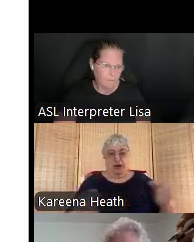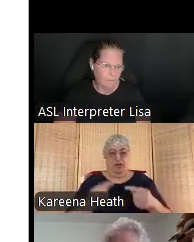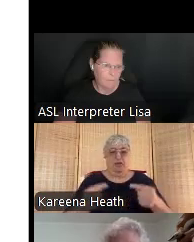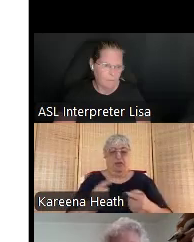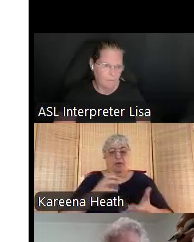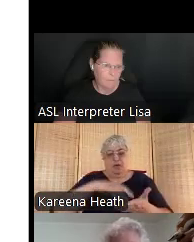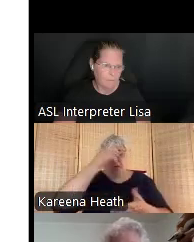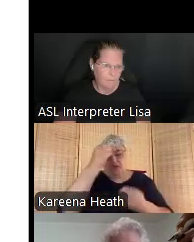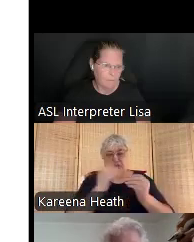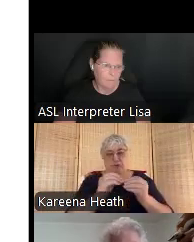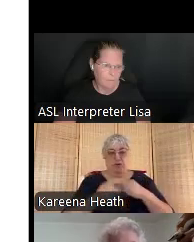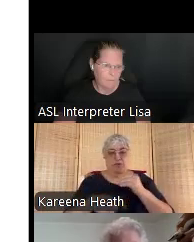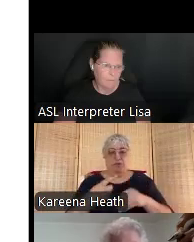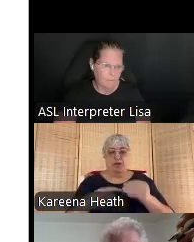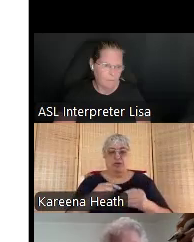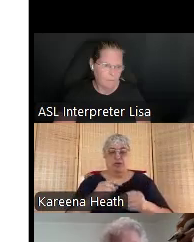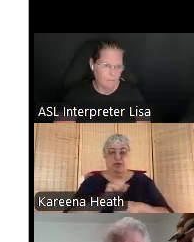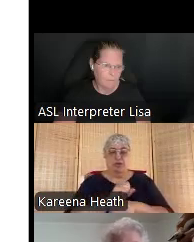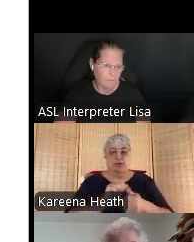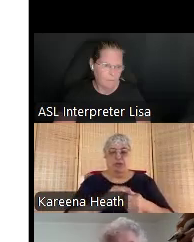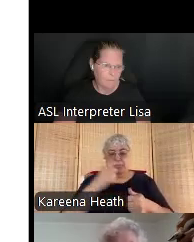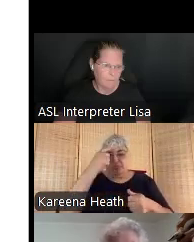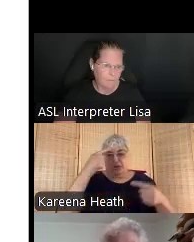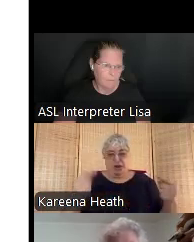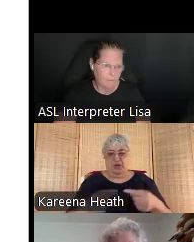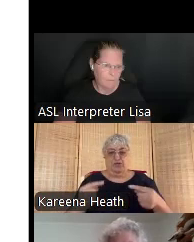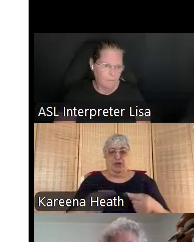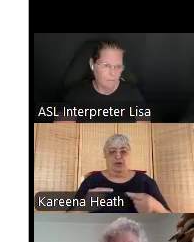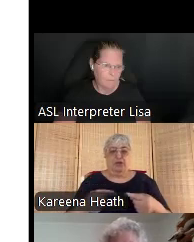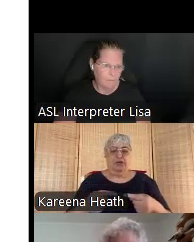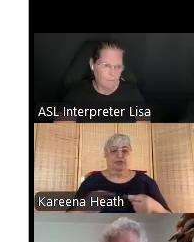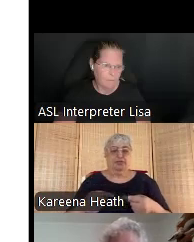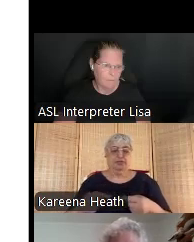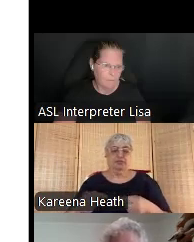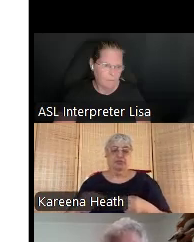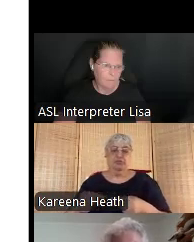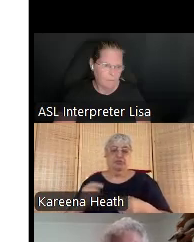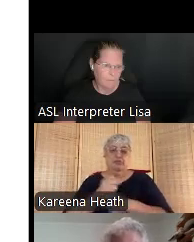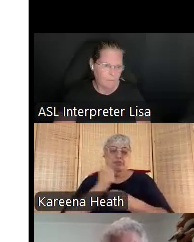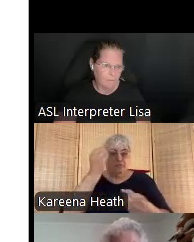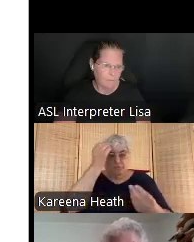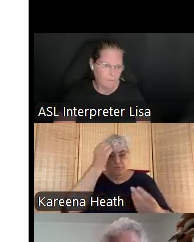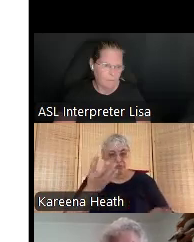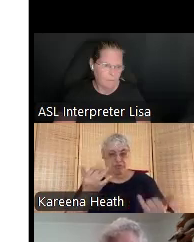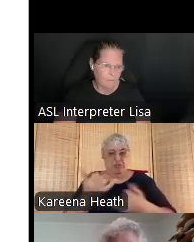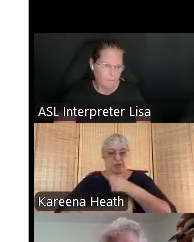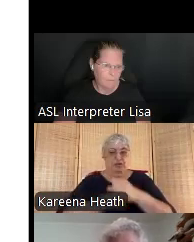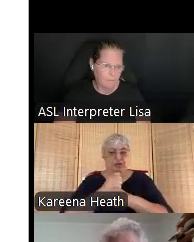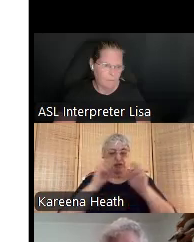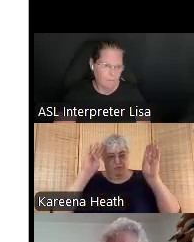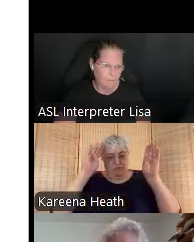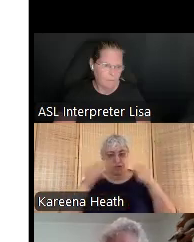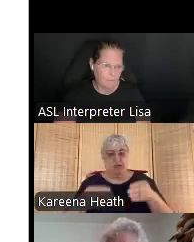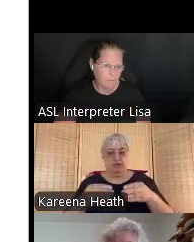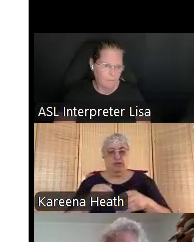learn more about working with people with brain injury, to you know, to get some information. This year's the focus on the trainings